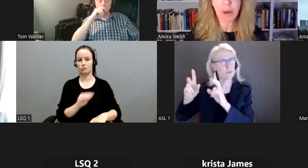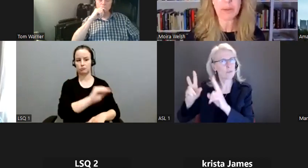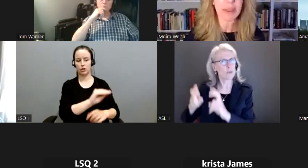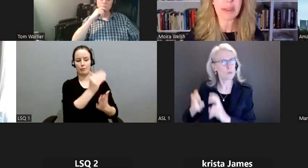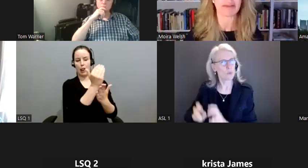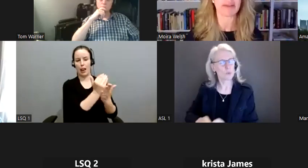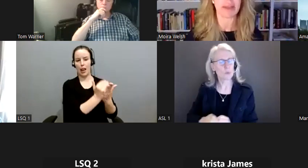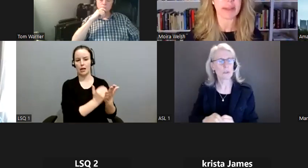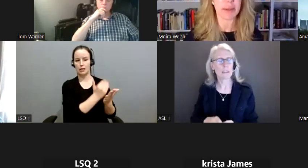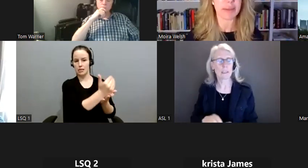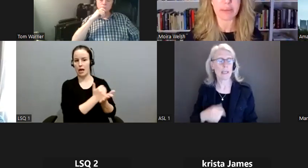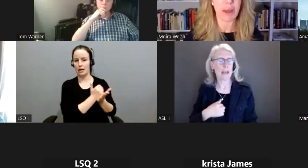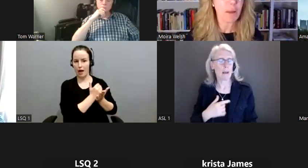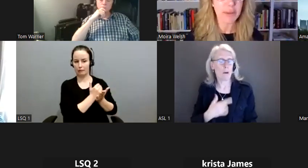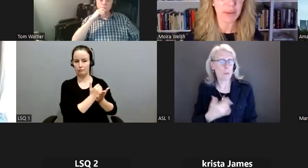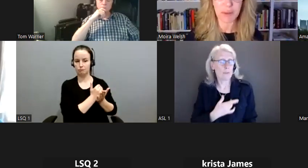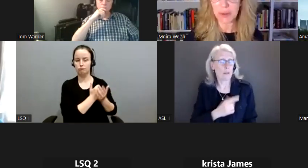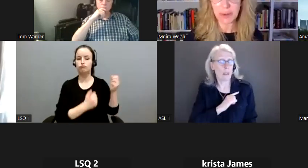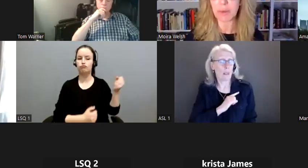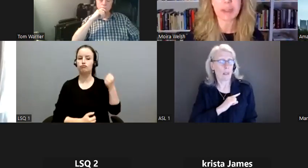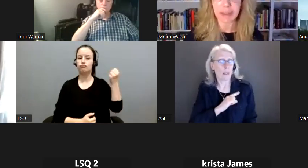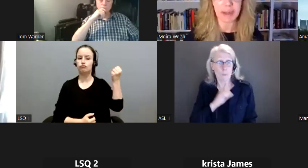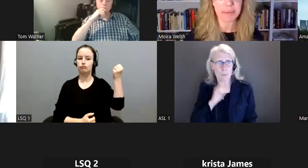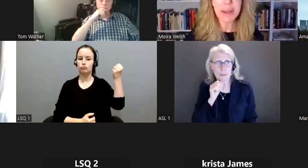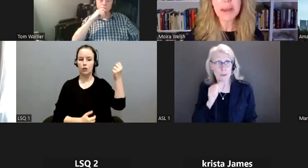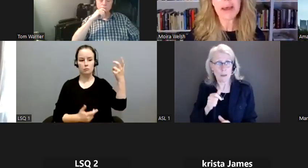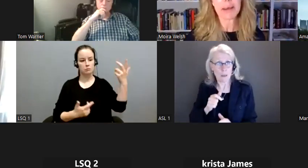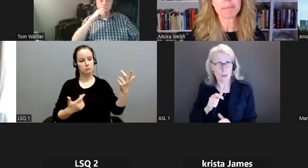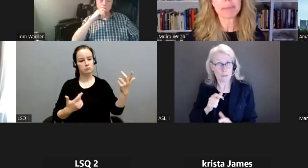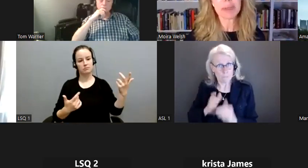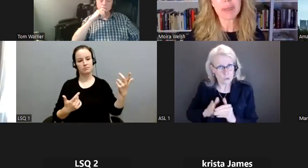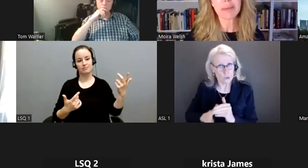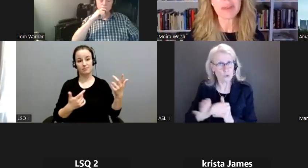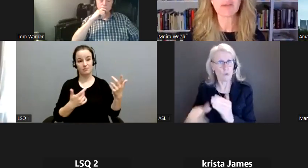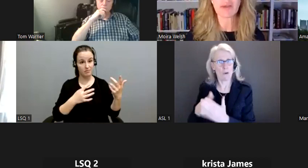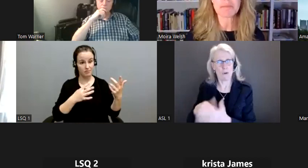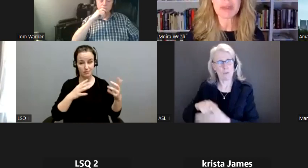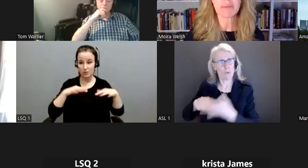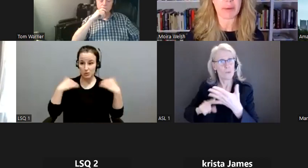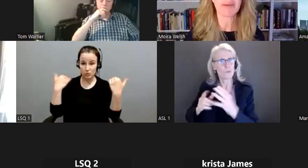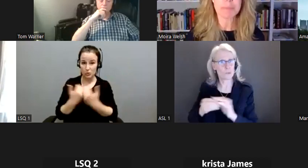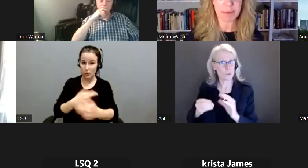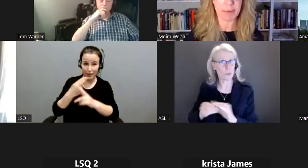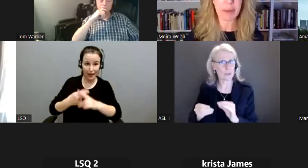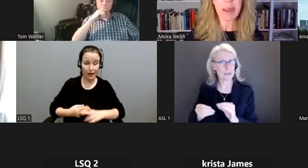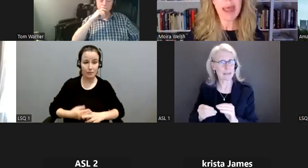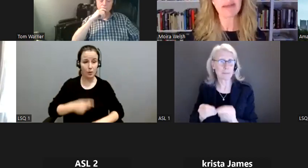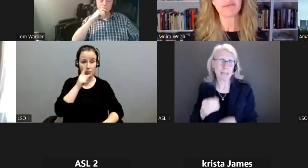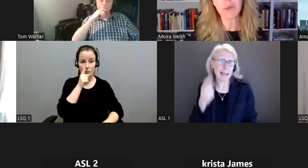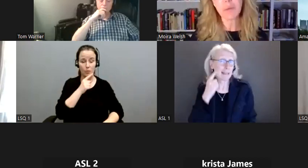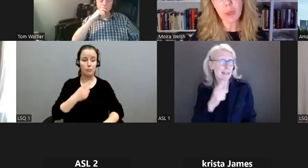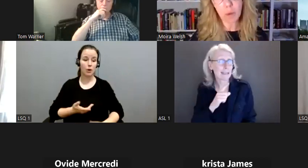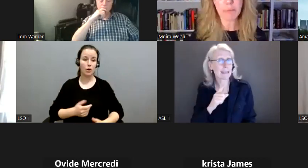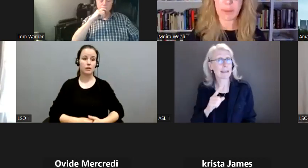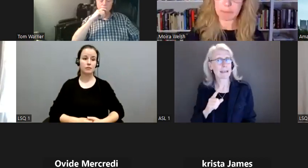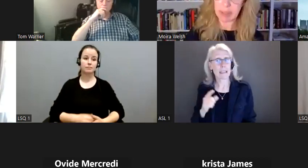in constant guilt that I don't get to all of these stories quickly enough. But I think just being very specific, and if